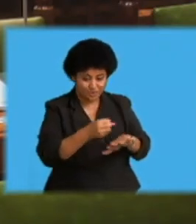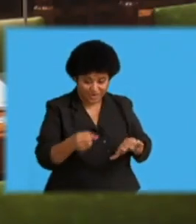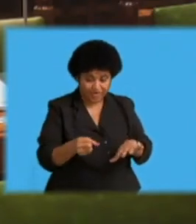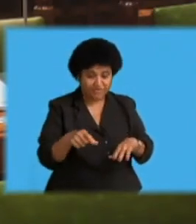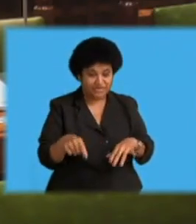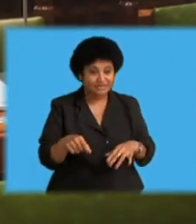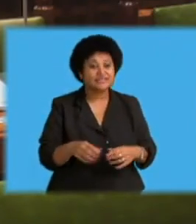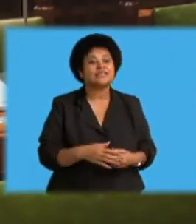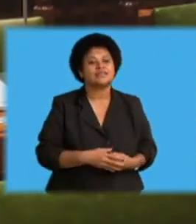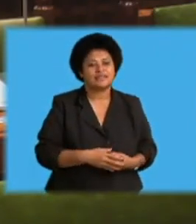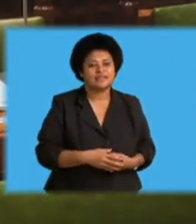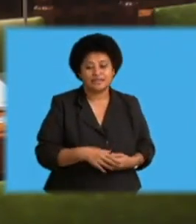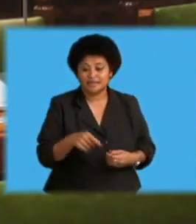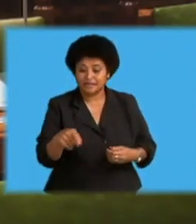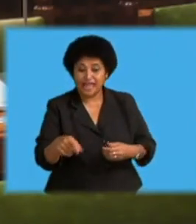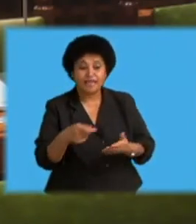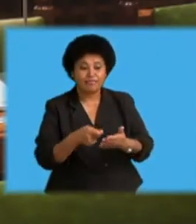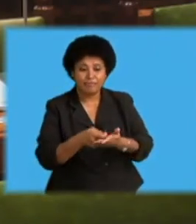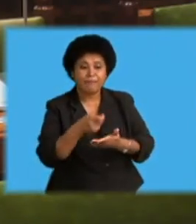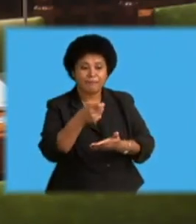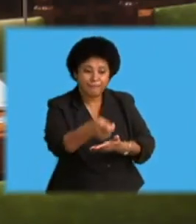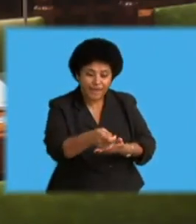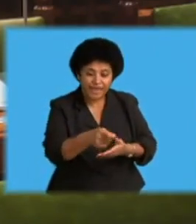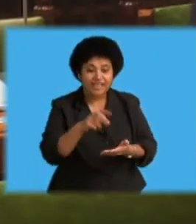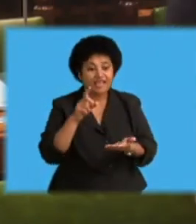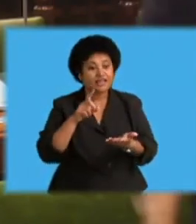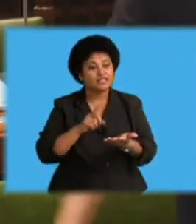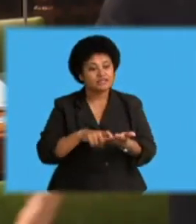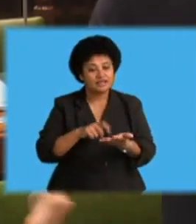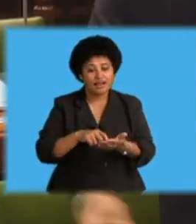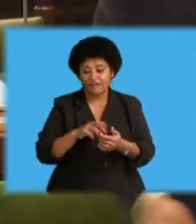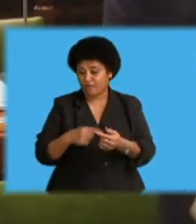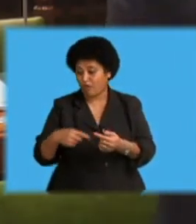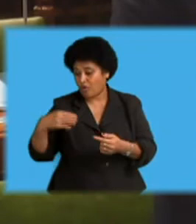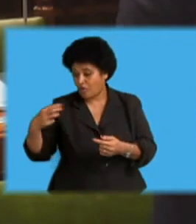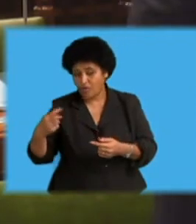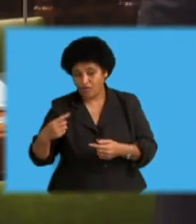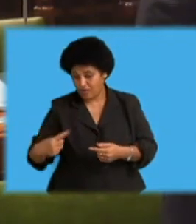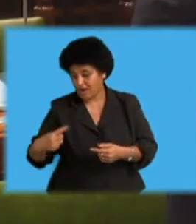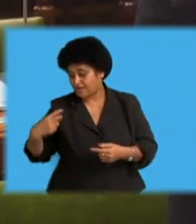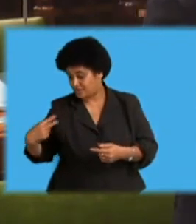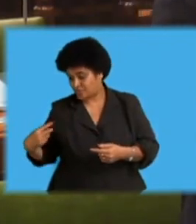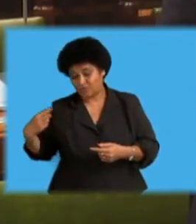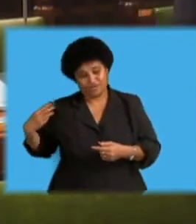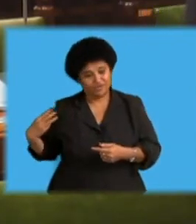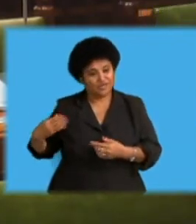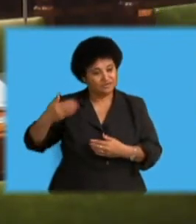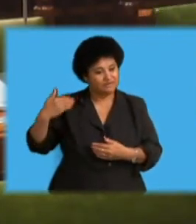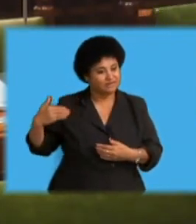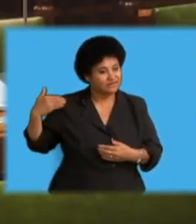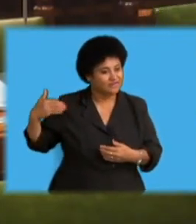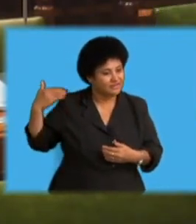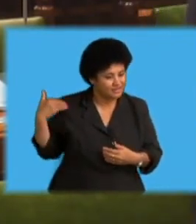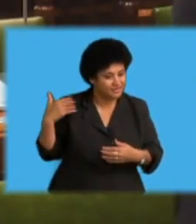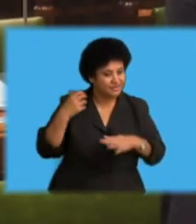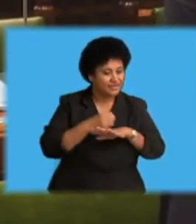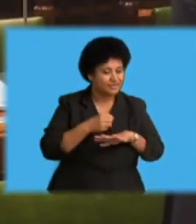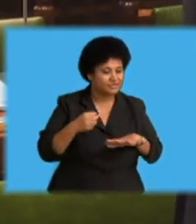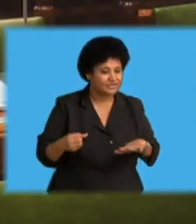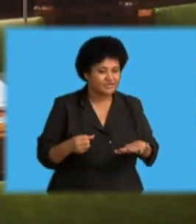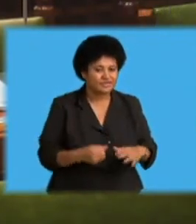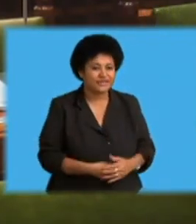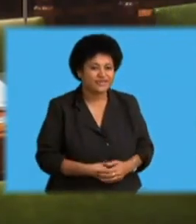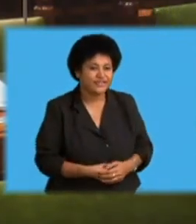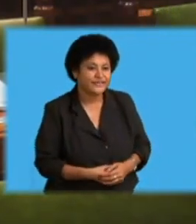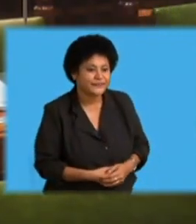government came in, they had to pay then the debt for all those other 3 or 4 governments for the 1 year, short year that unfortunately that they were in. And